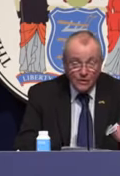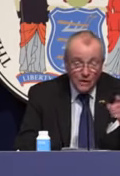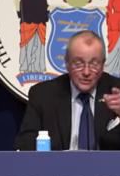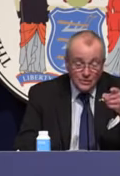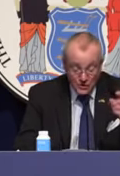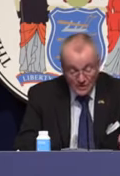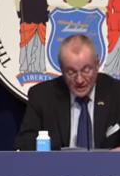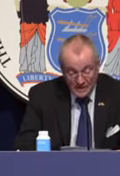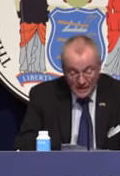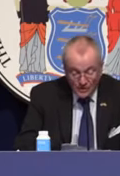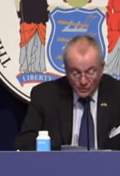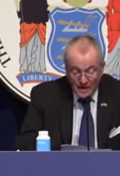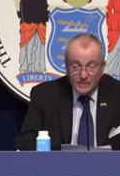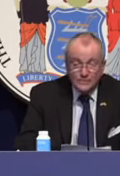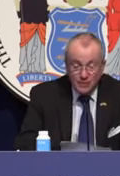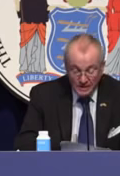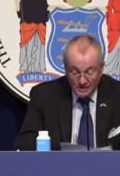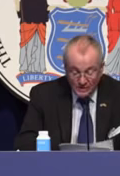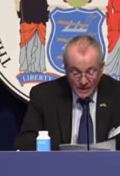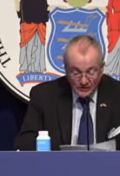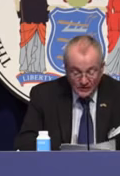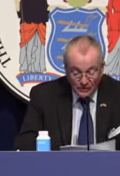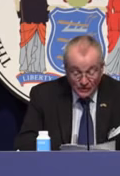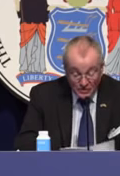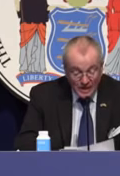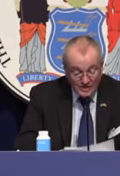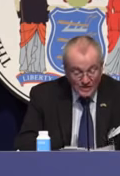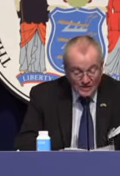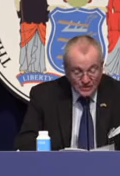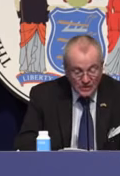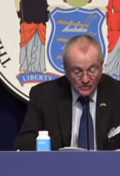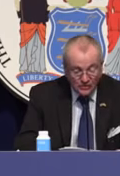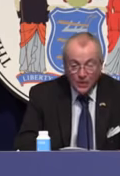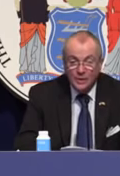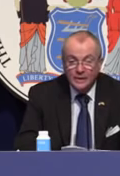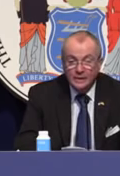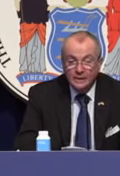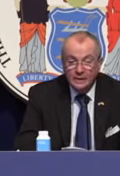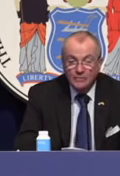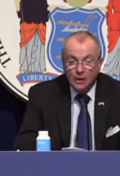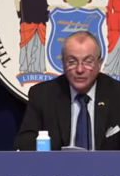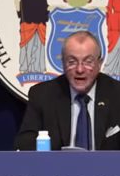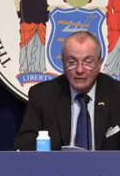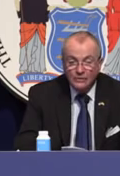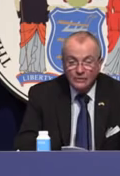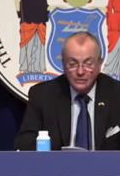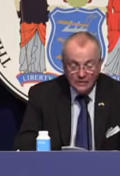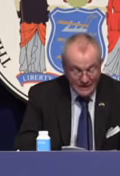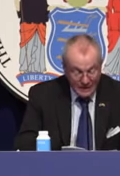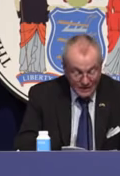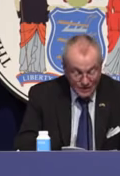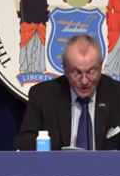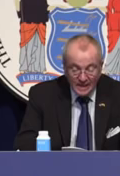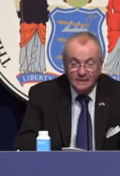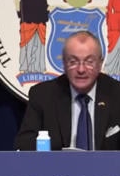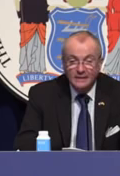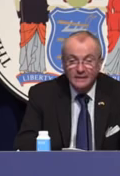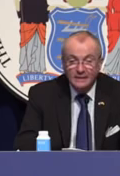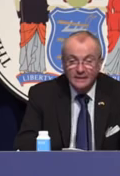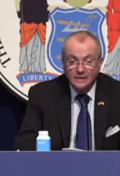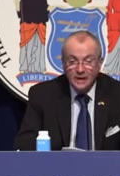And across New Jersey, the rate of doubling new cases continues slowing in most counties. And you see that lighter